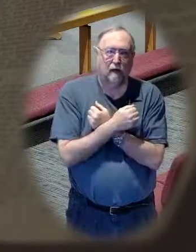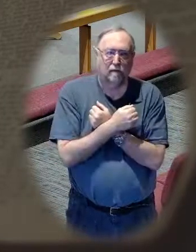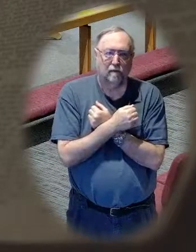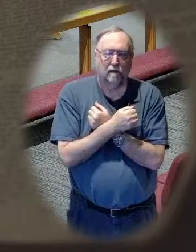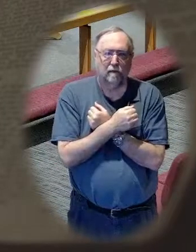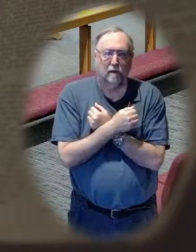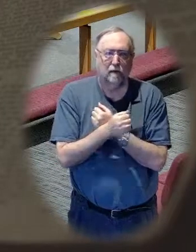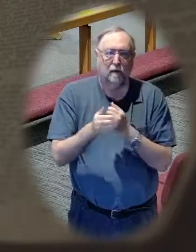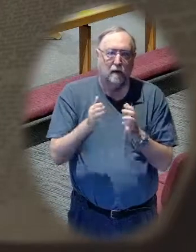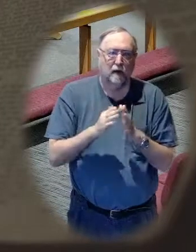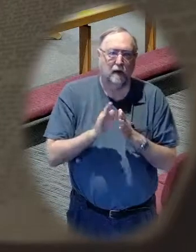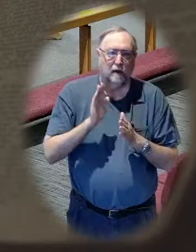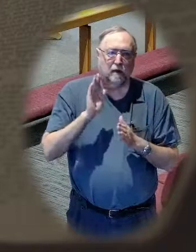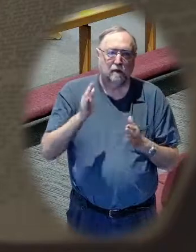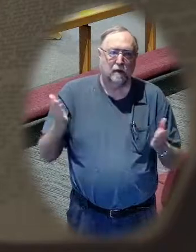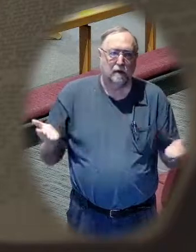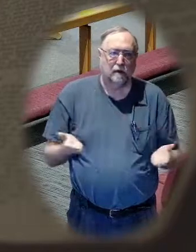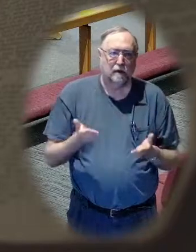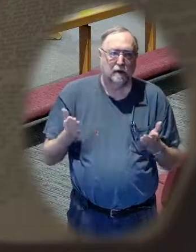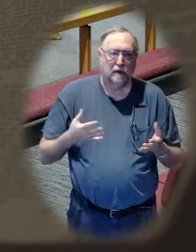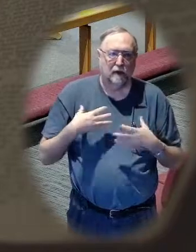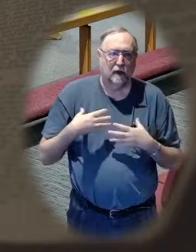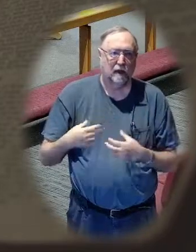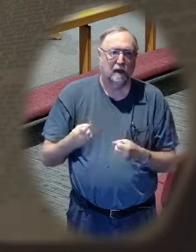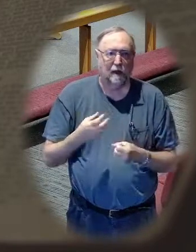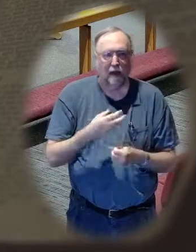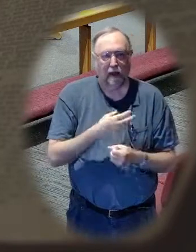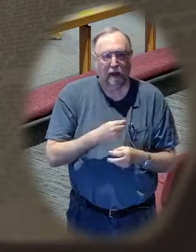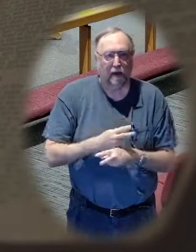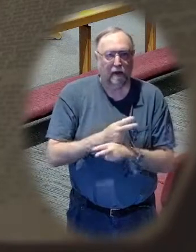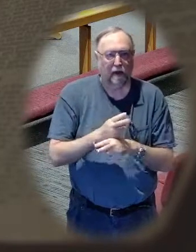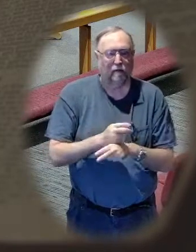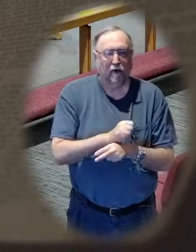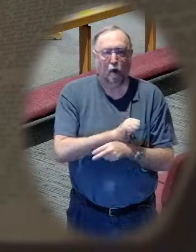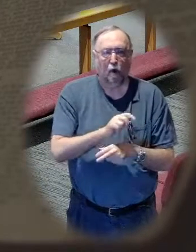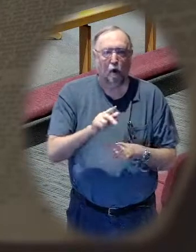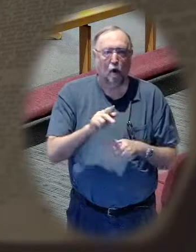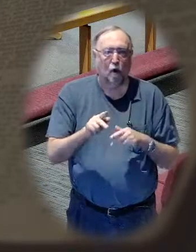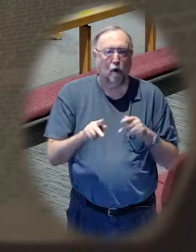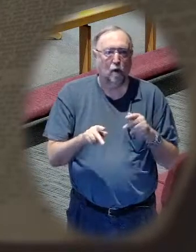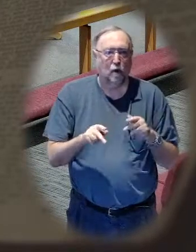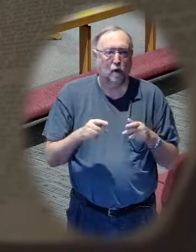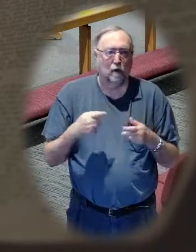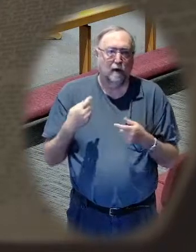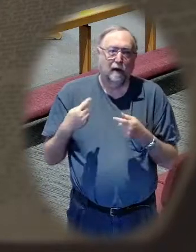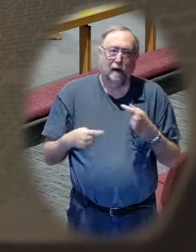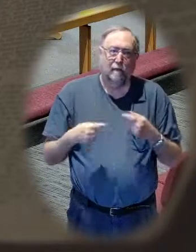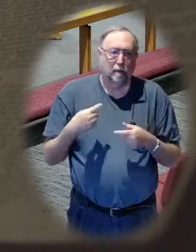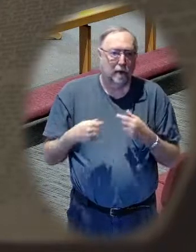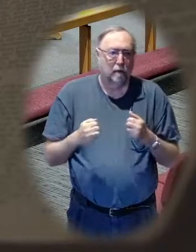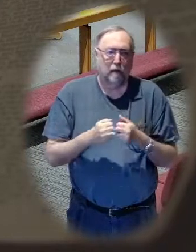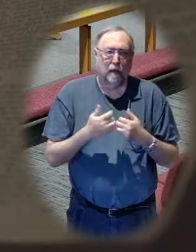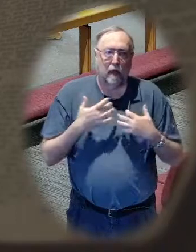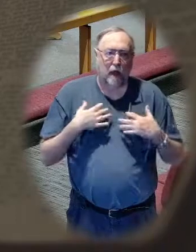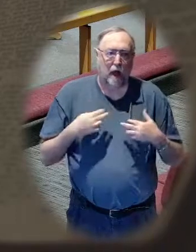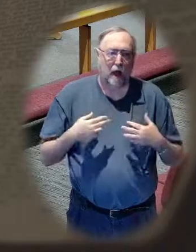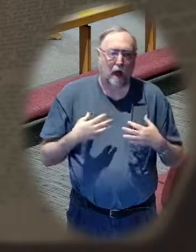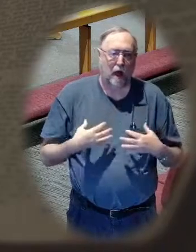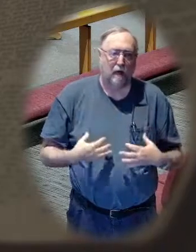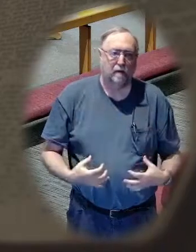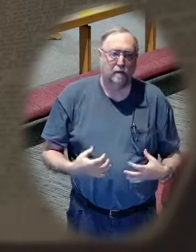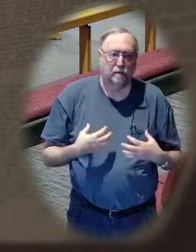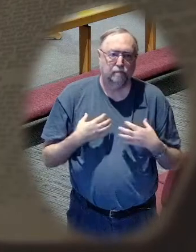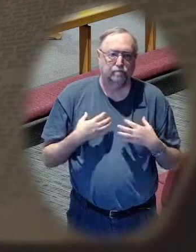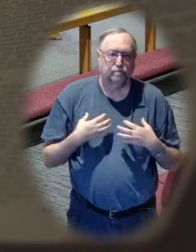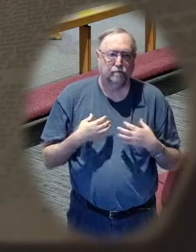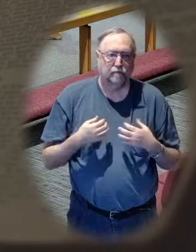for Your encouragement, Your healing, and Your care for all of those who are struggling with their health.